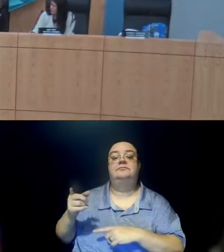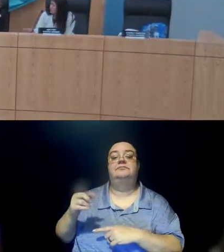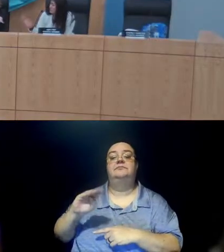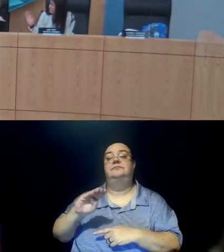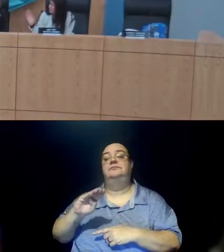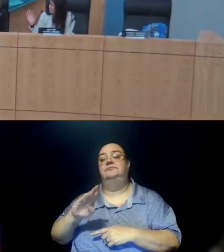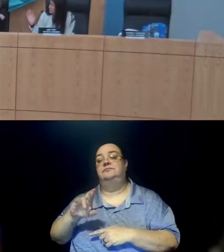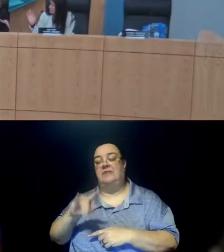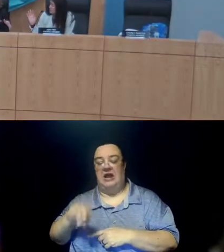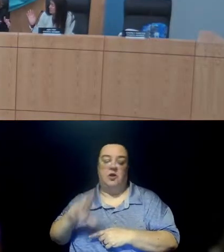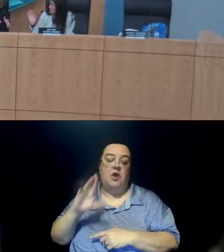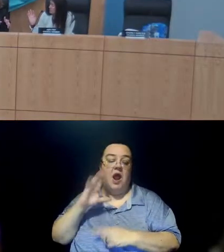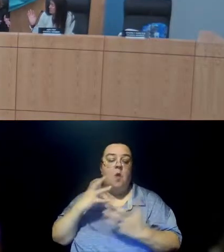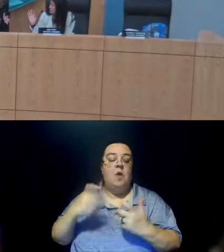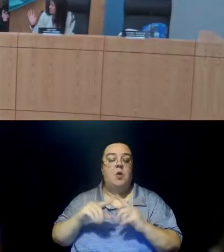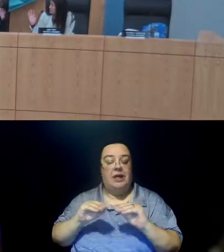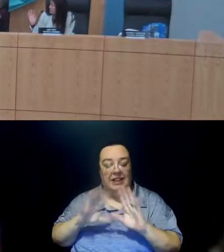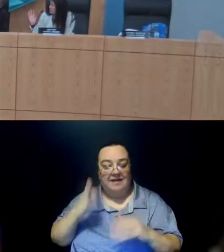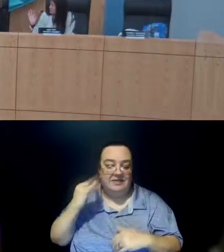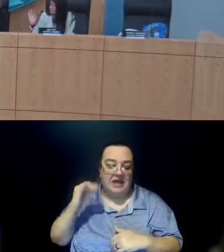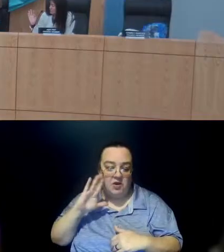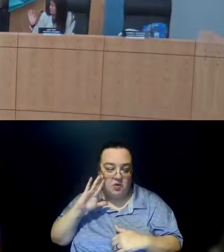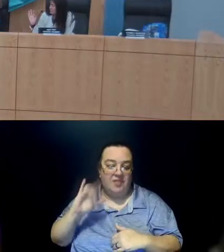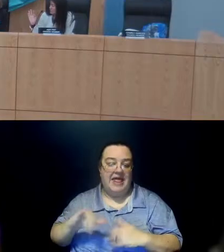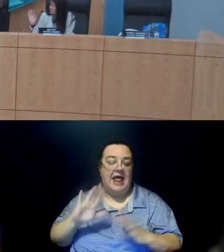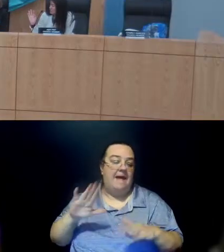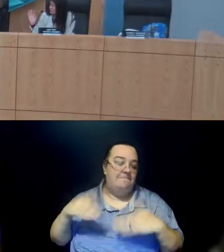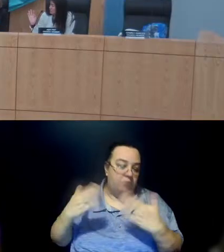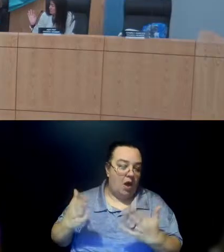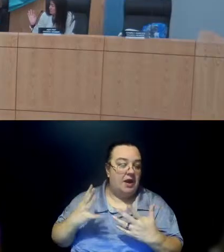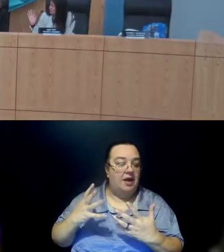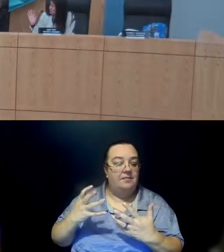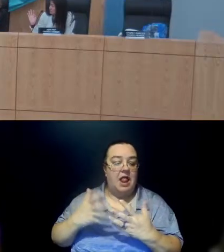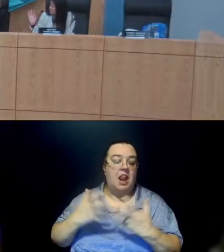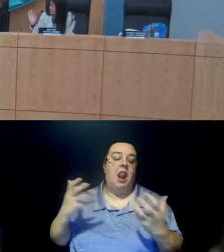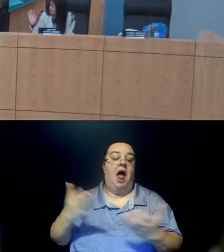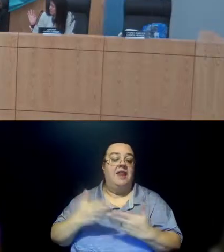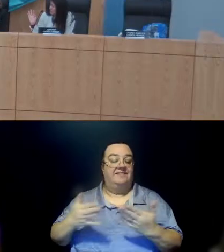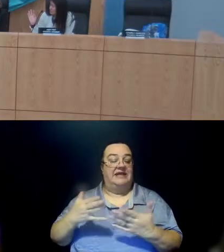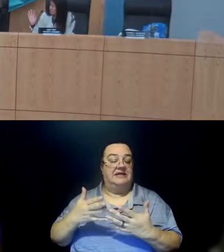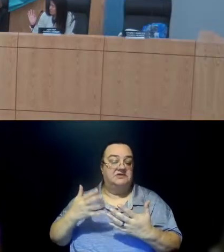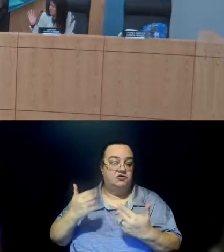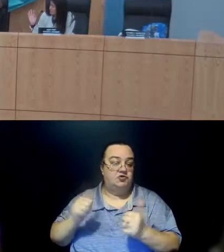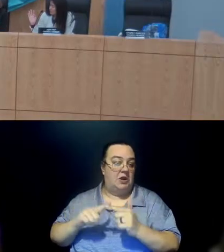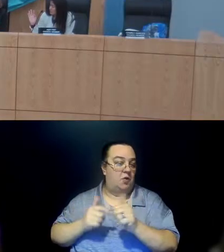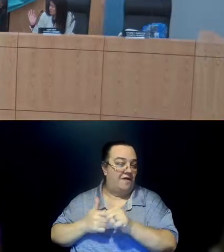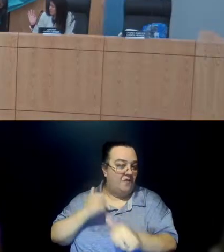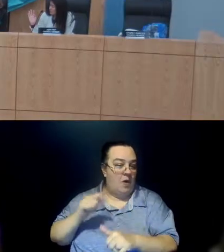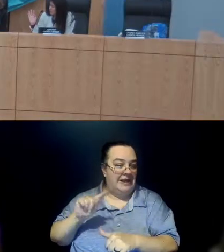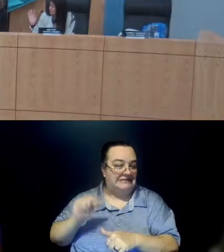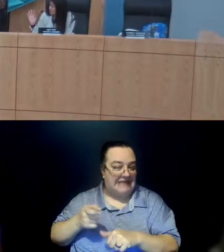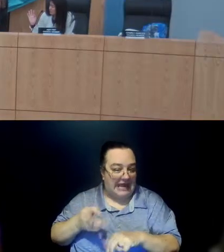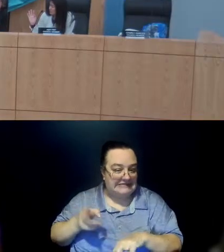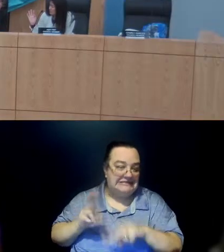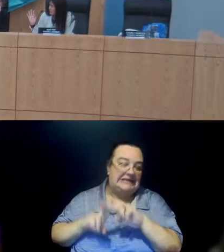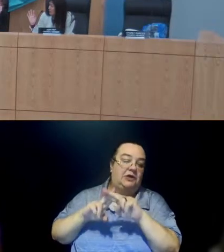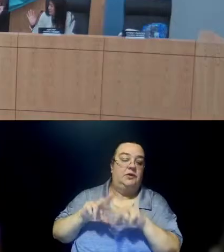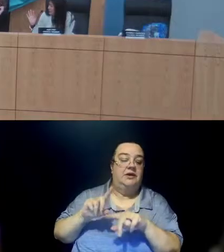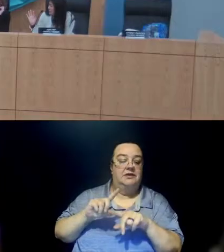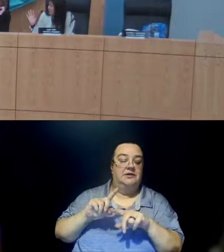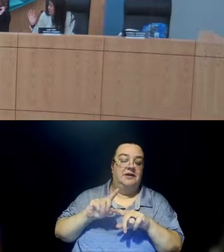lot in terms of avoiding a tax increase by doing those things, but it's not. Right, it's worth less than a it's not penny. It's not super,